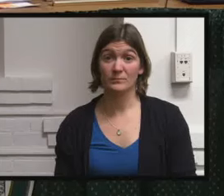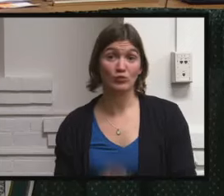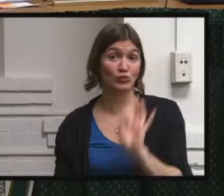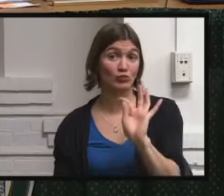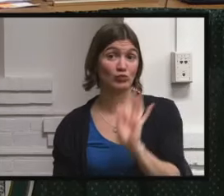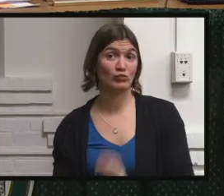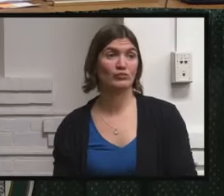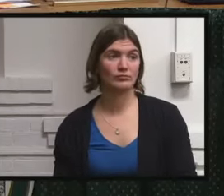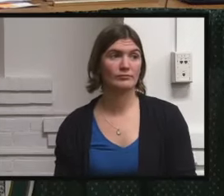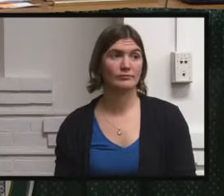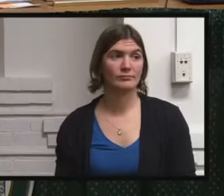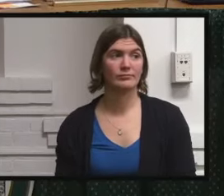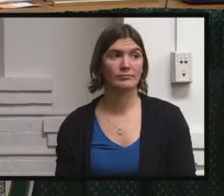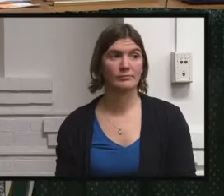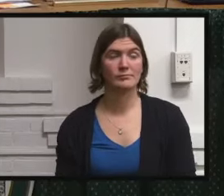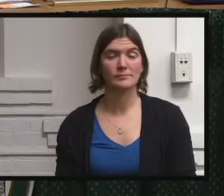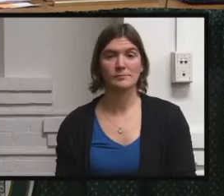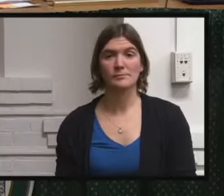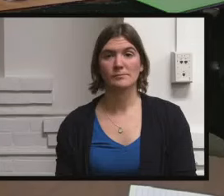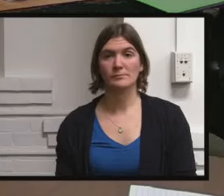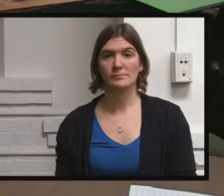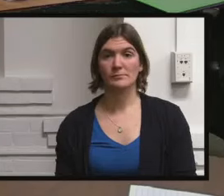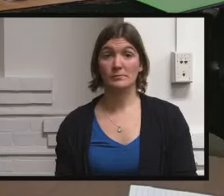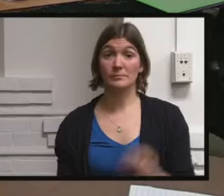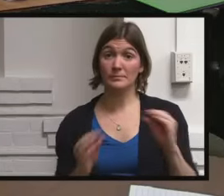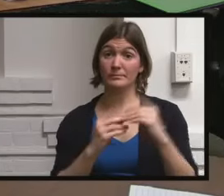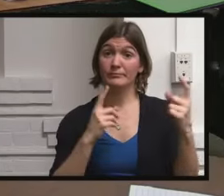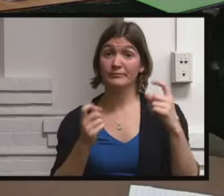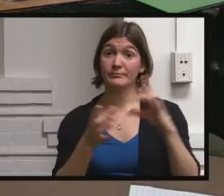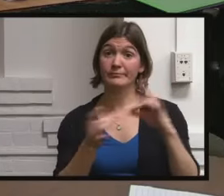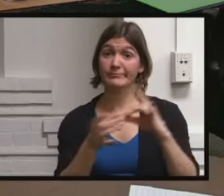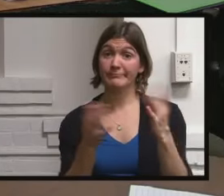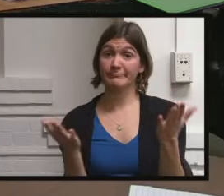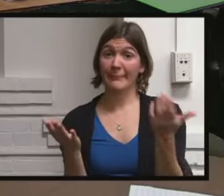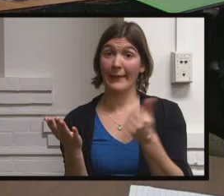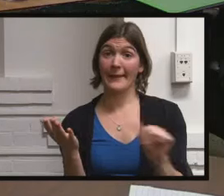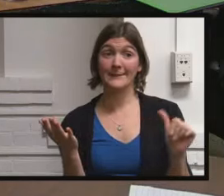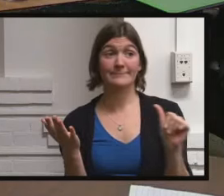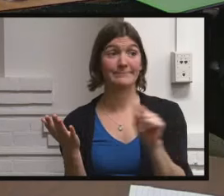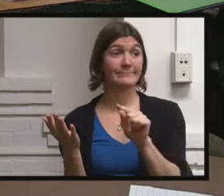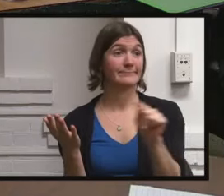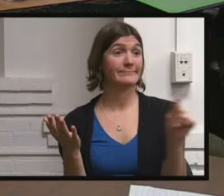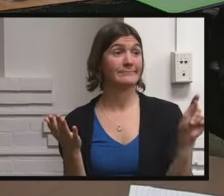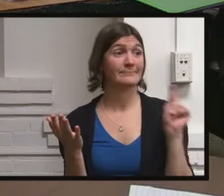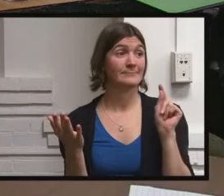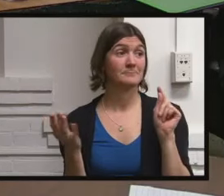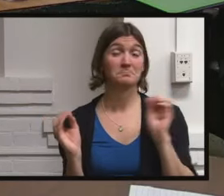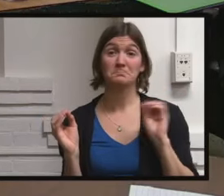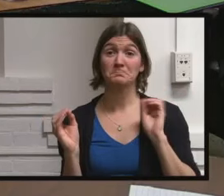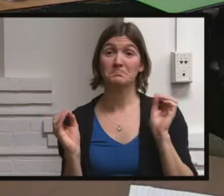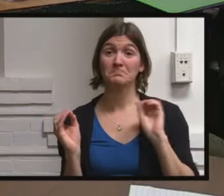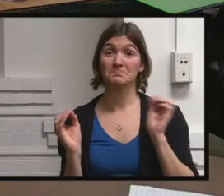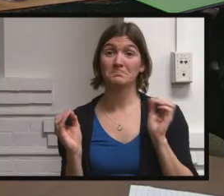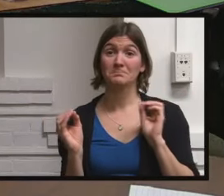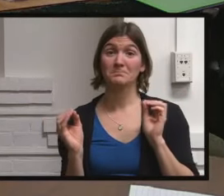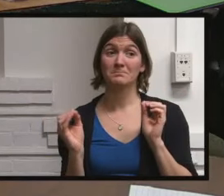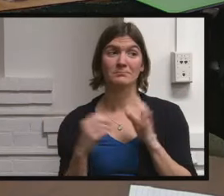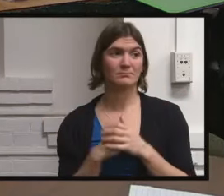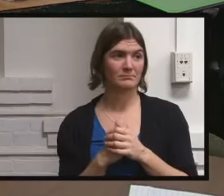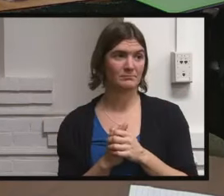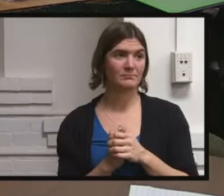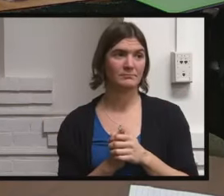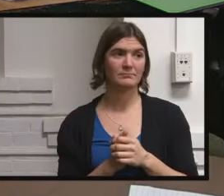to clarify. Thank you. Thank you. Any other questions or comments from anybody on the board or anybody who's in attendance?